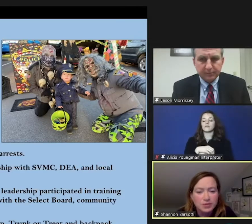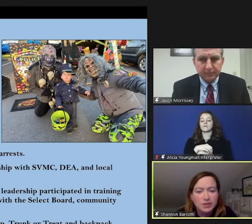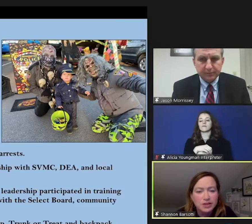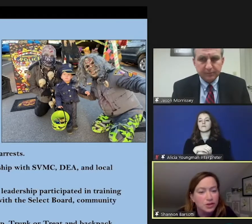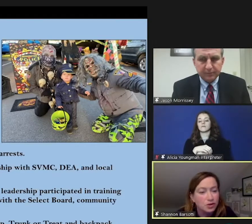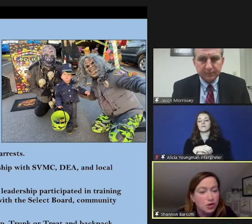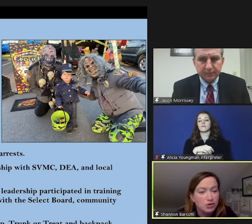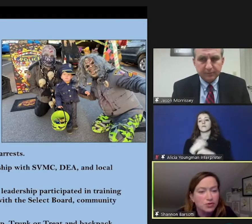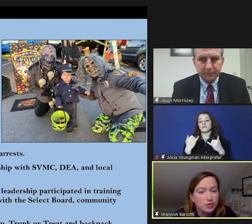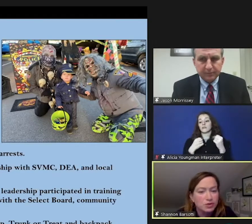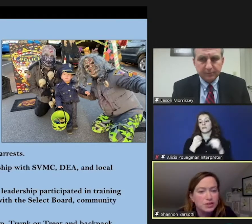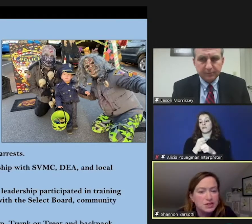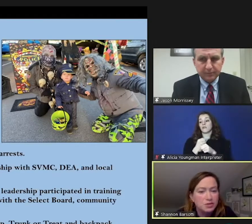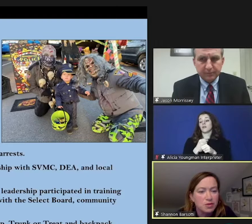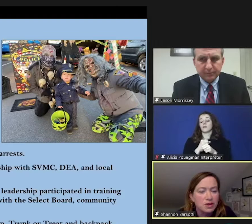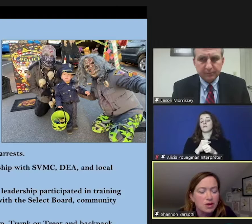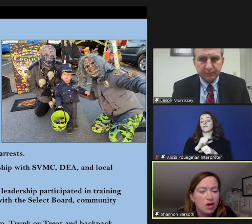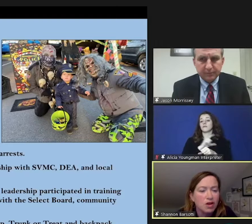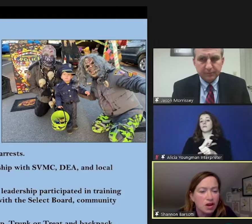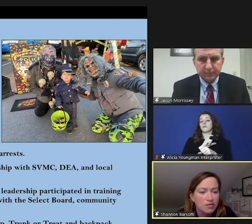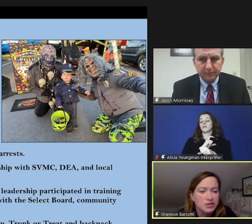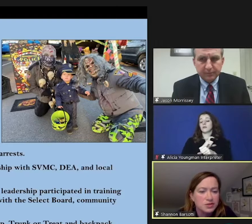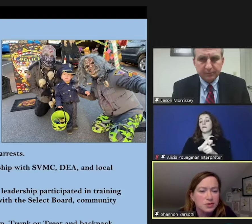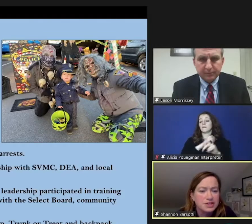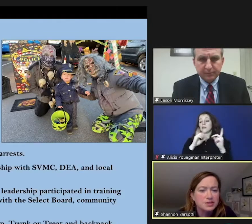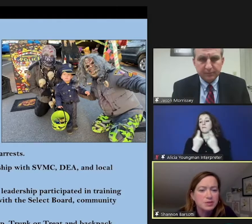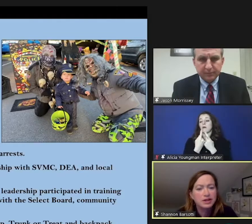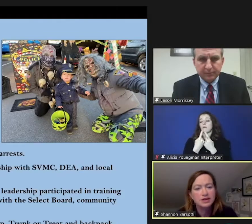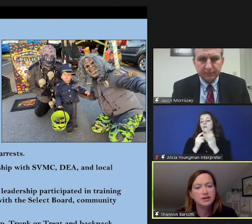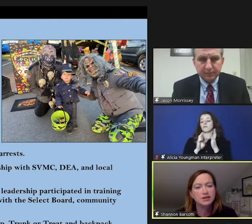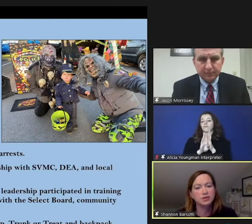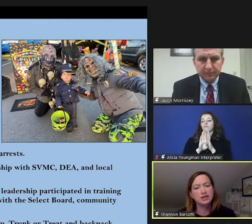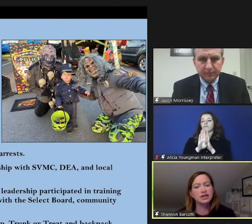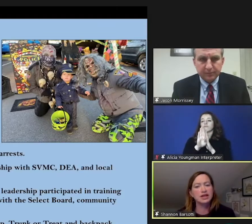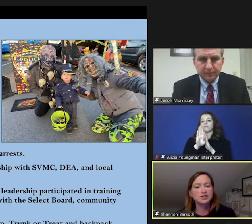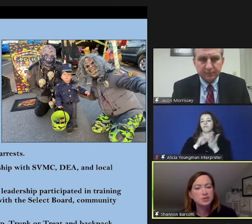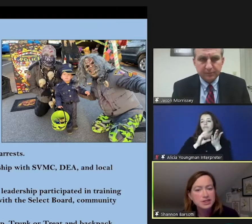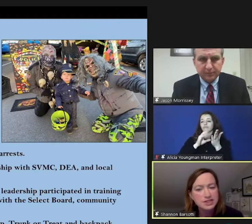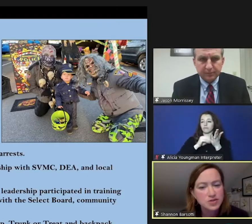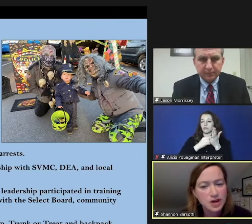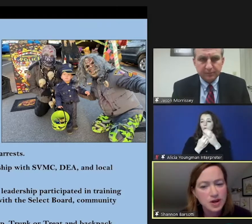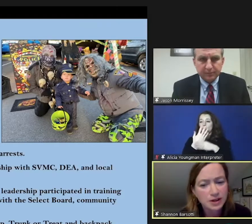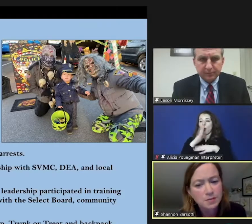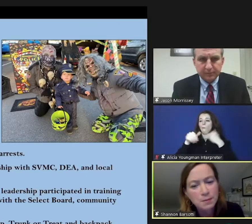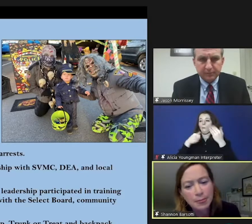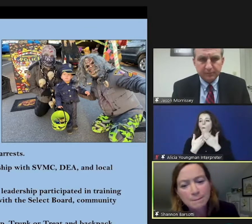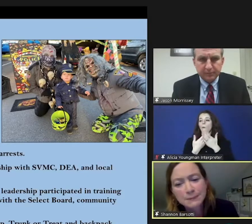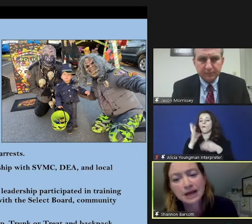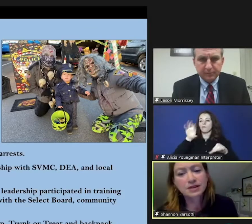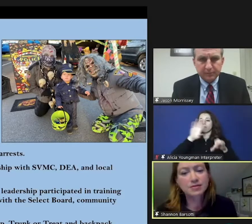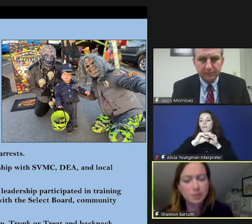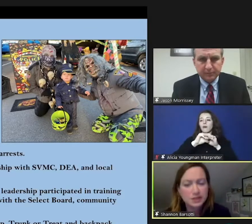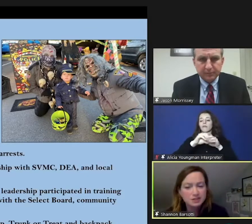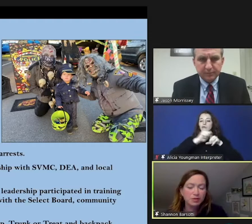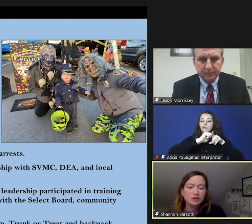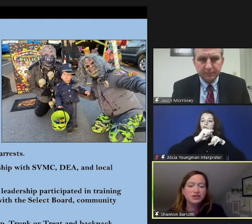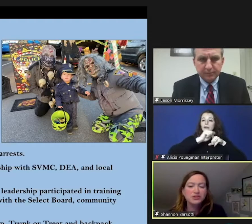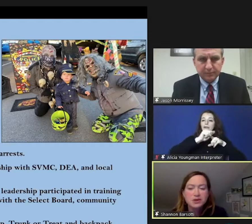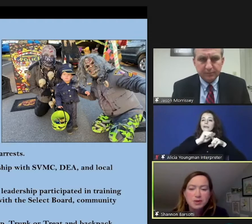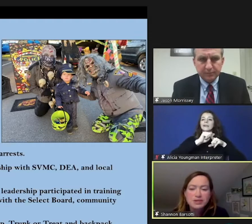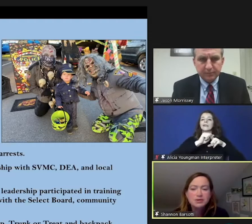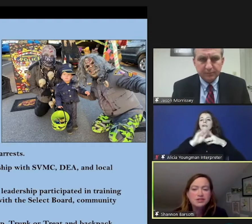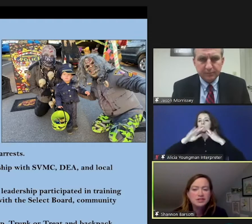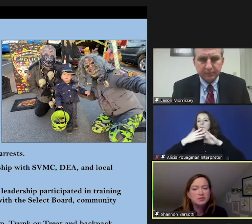of growth for the police department. All officers participated in community engaged policing training, and the police